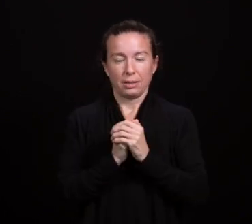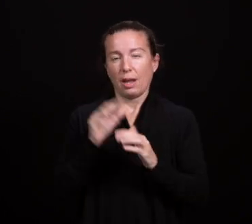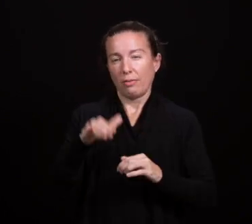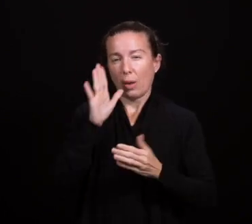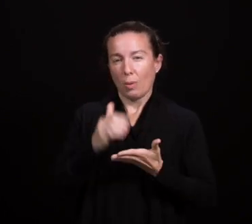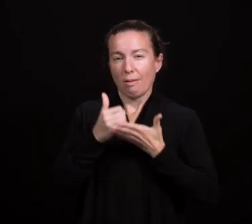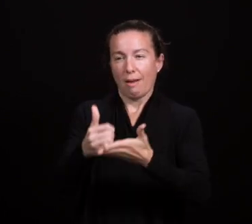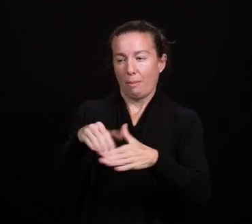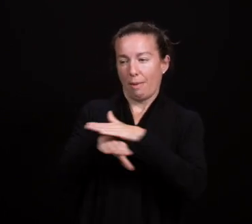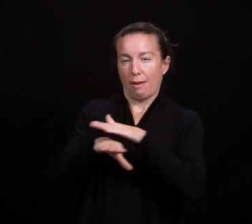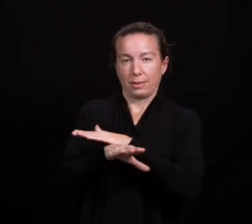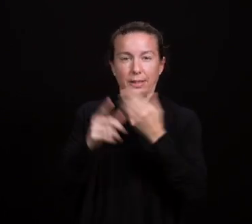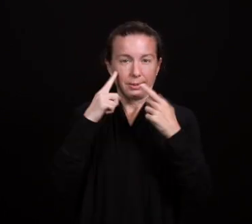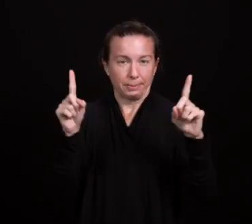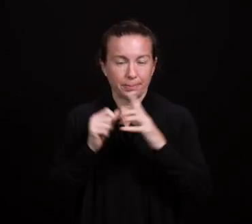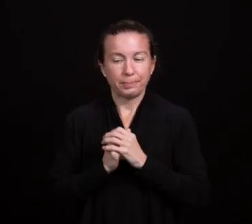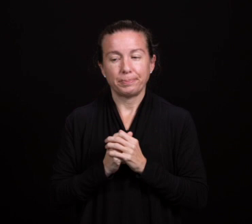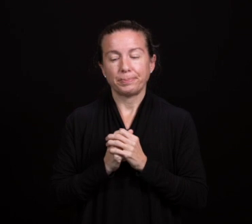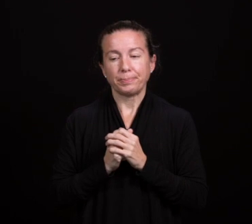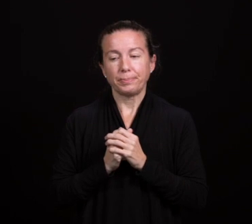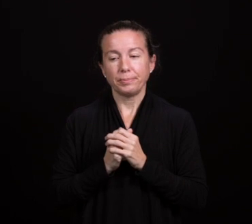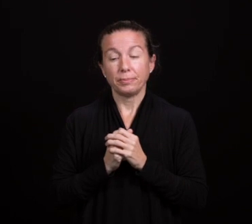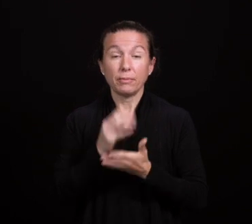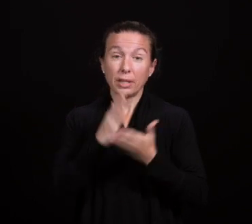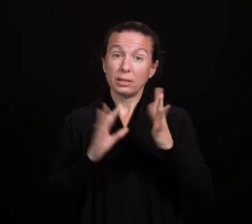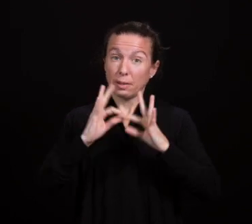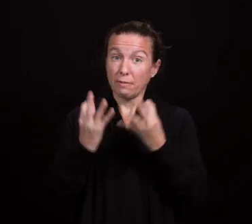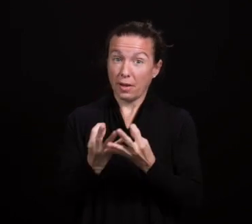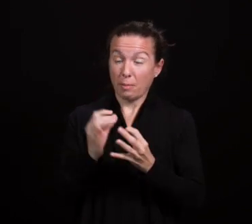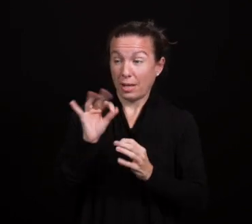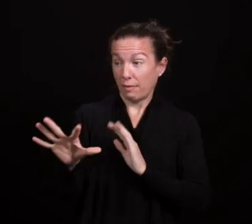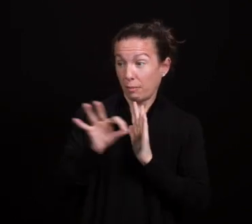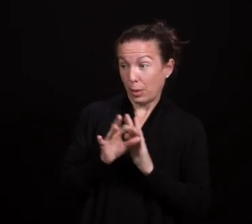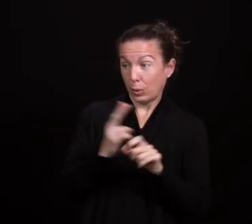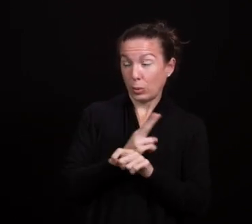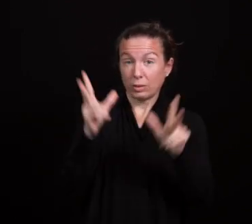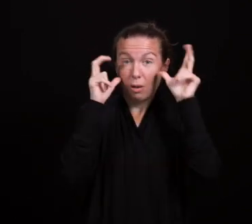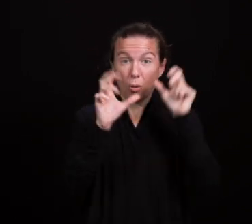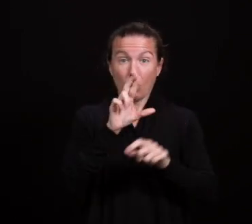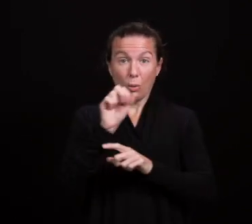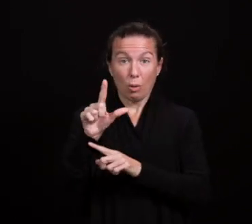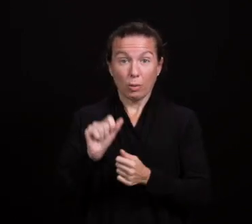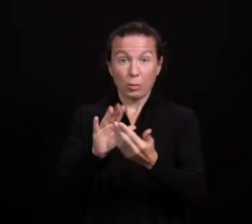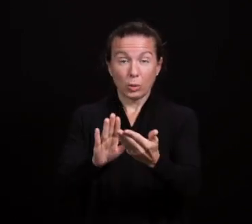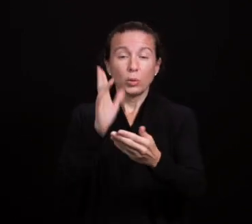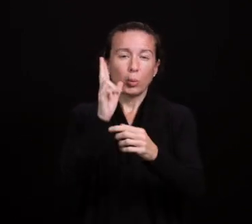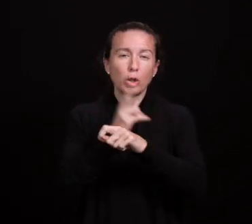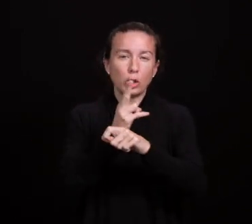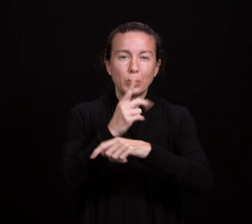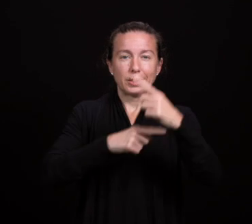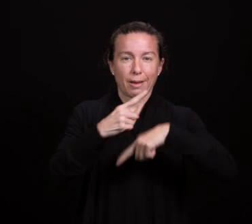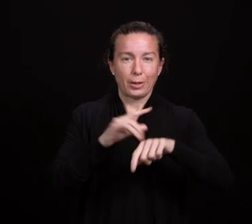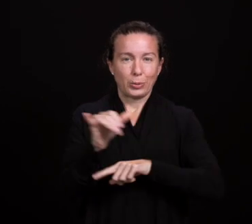enhance access to spoken language throughout their day. Some families using an auditory oral approach also use some sign support